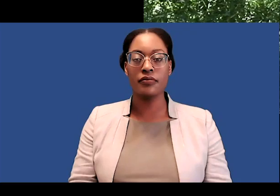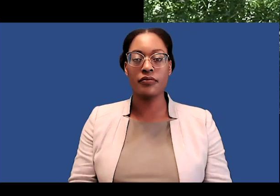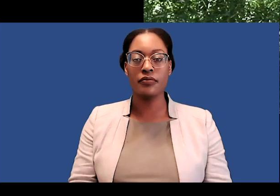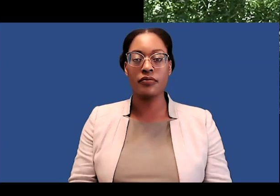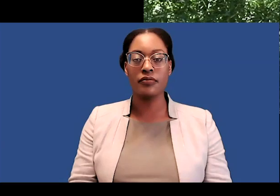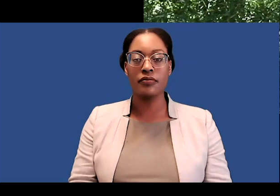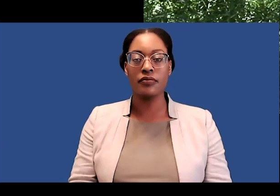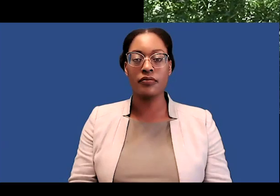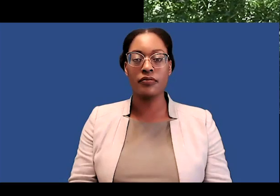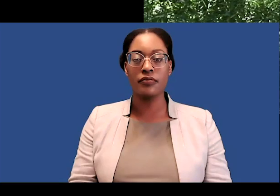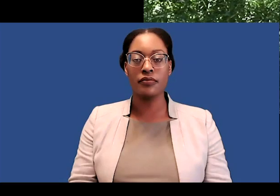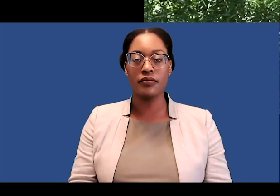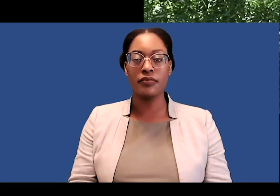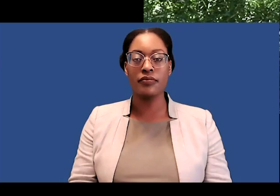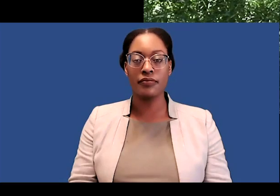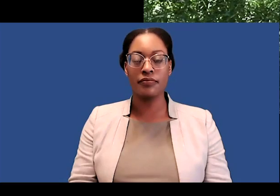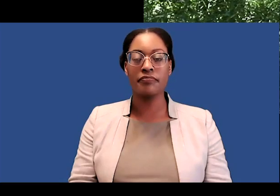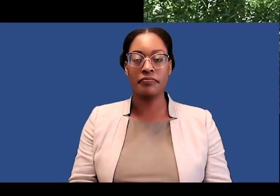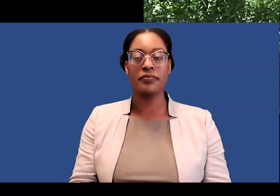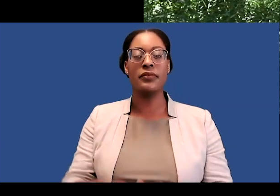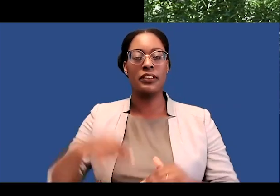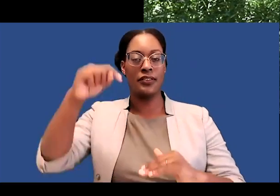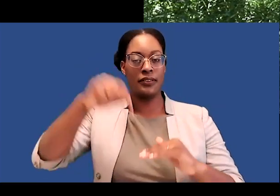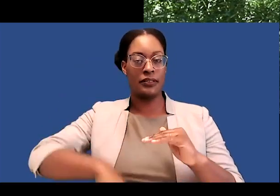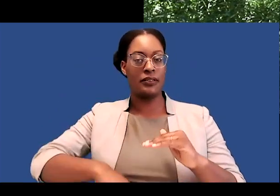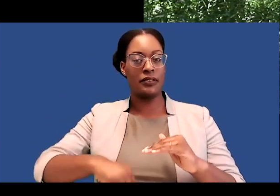And we're going to take a deep inhale.